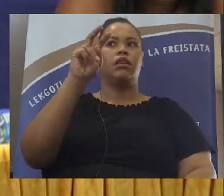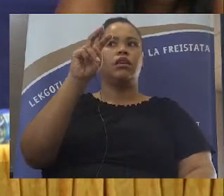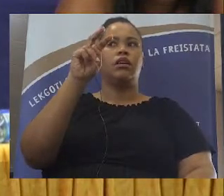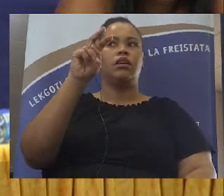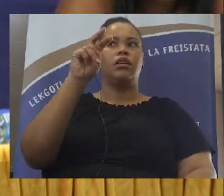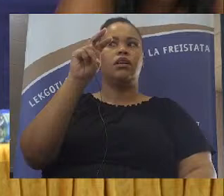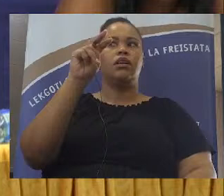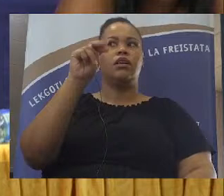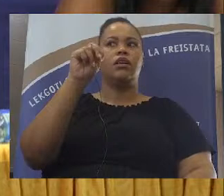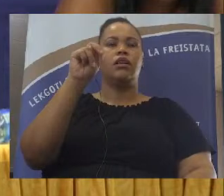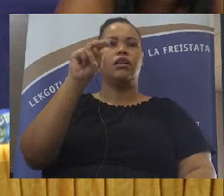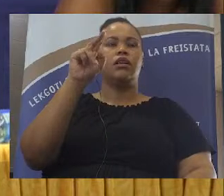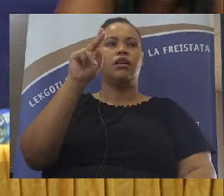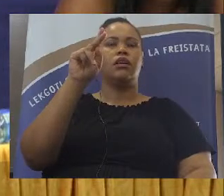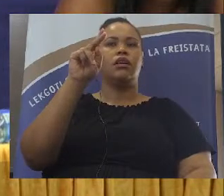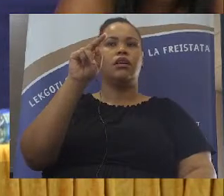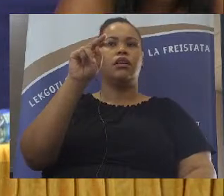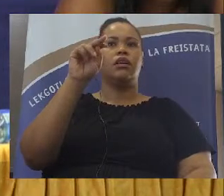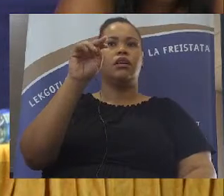.nkeane